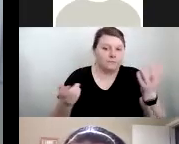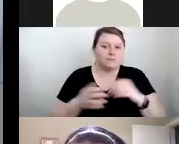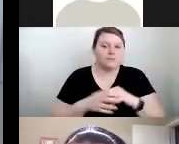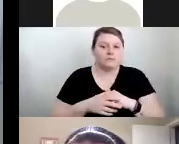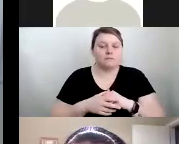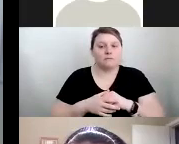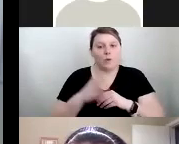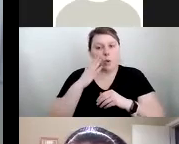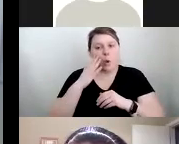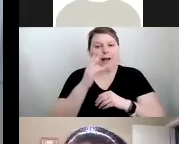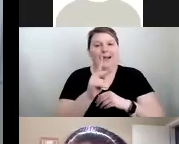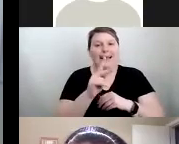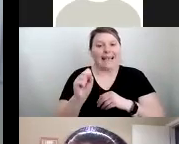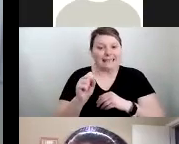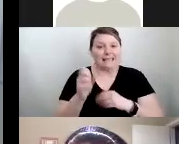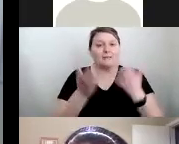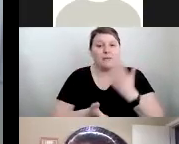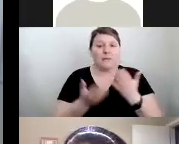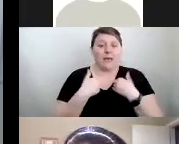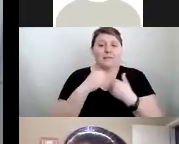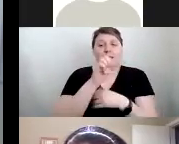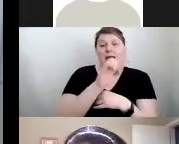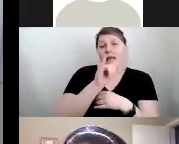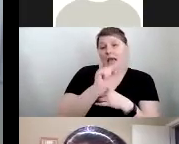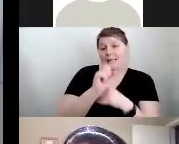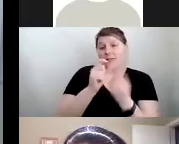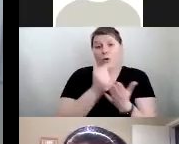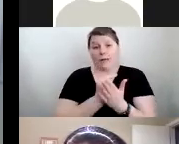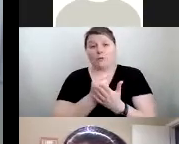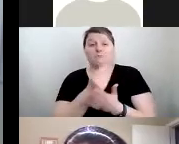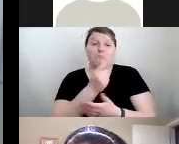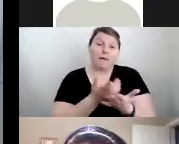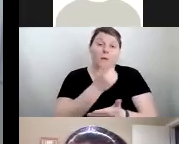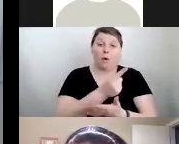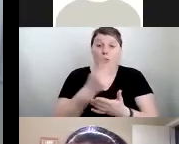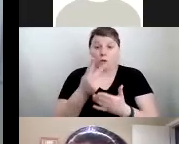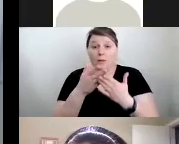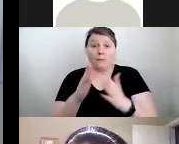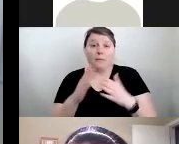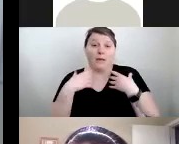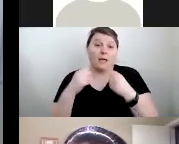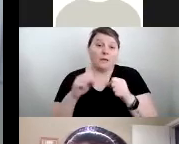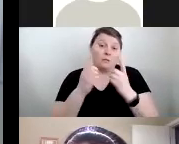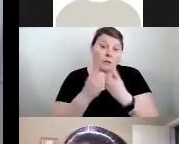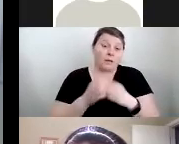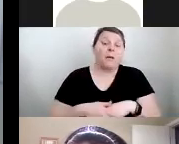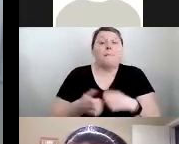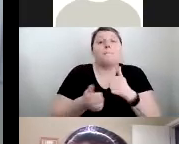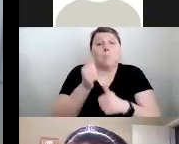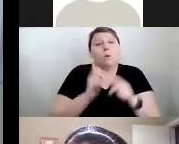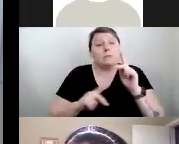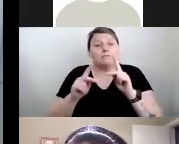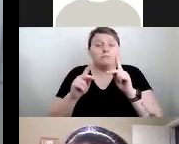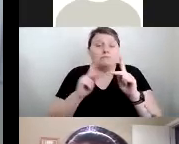that probably Kansas probably has an EIS graduate or two at their public health department. Most do. And so lots